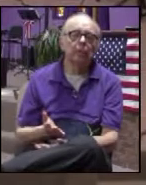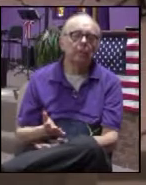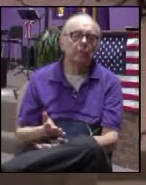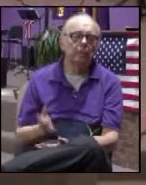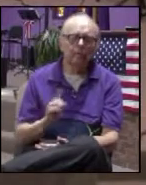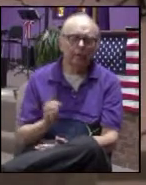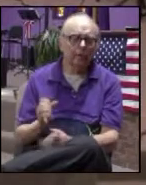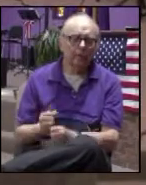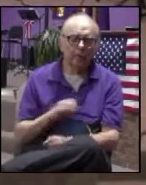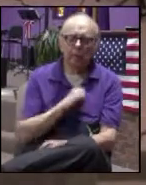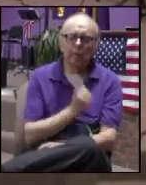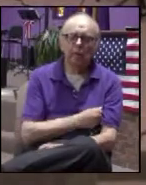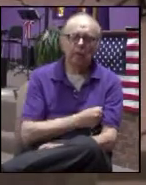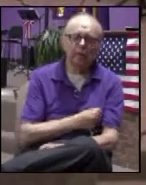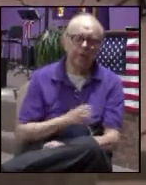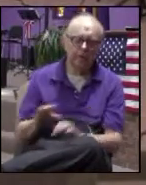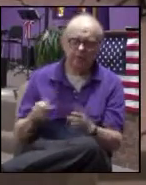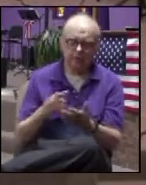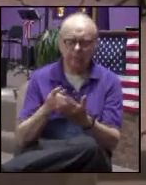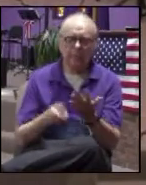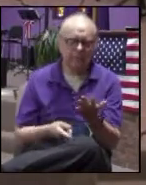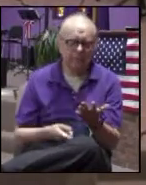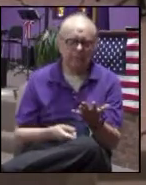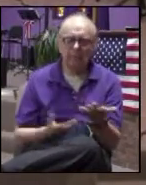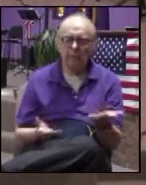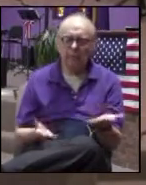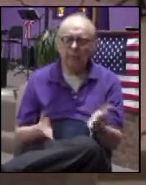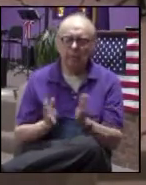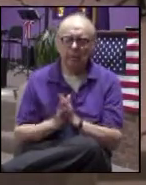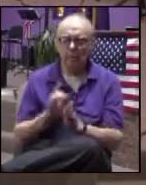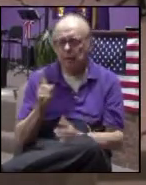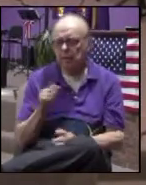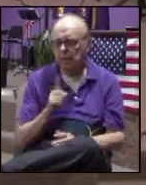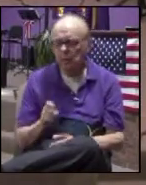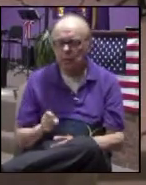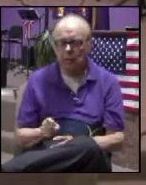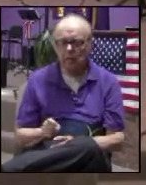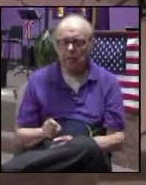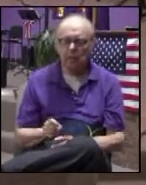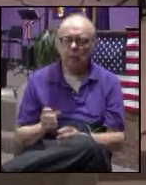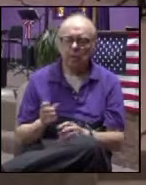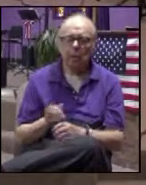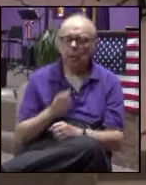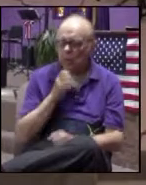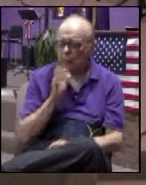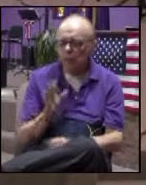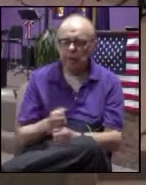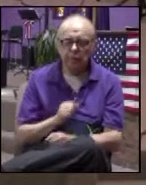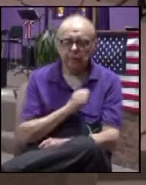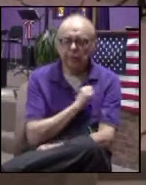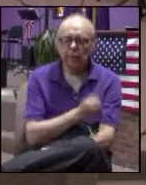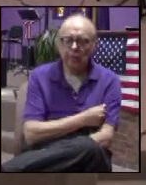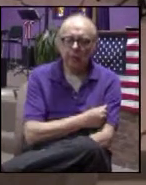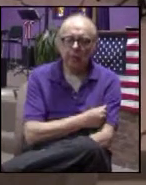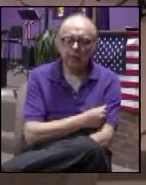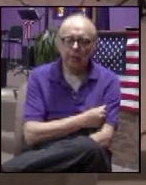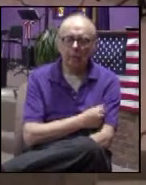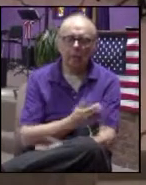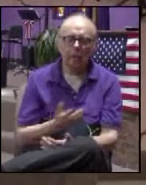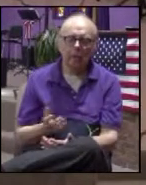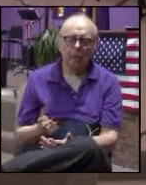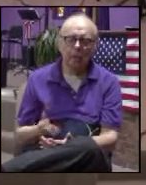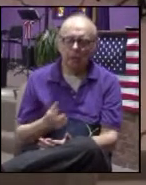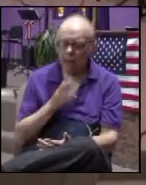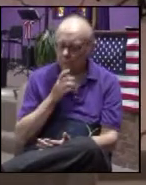Where do you get the authority to do this or do that? Asking him the question, where do you get your smisha? Where do you get this smisha?